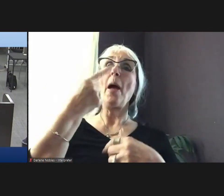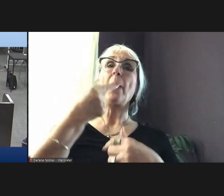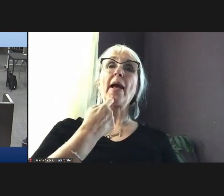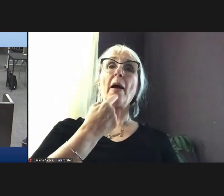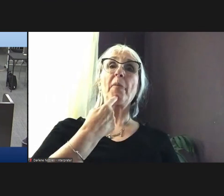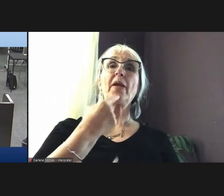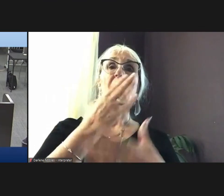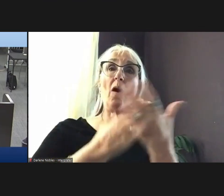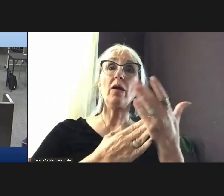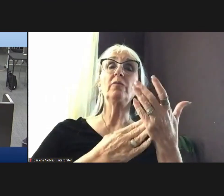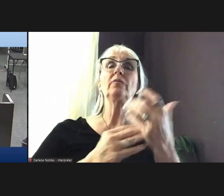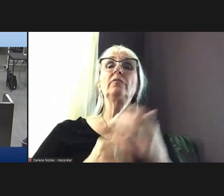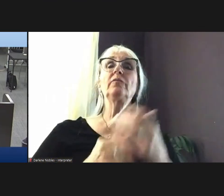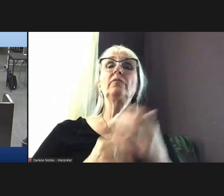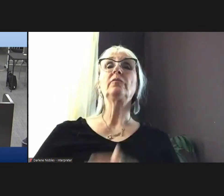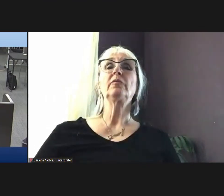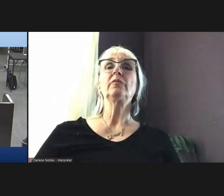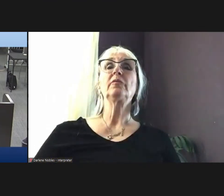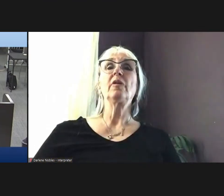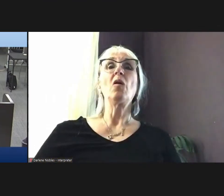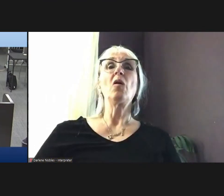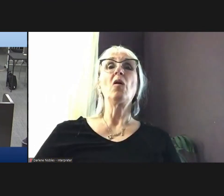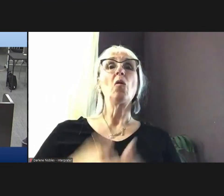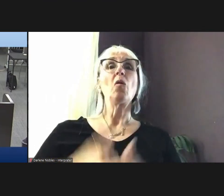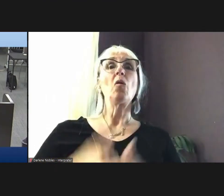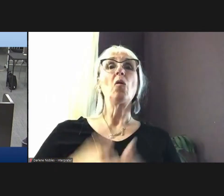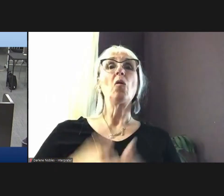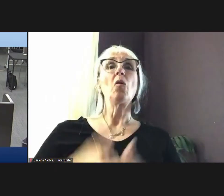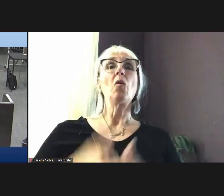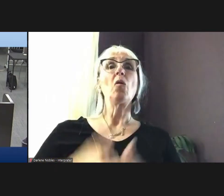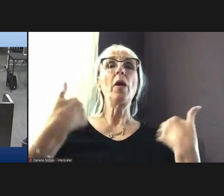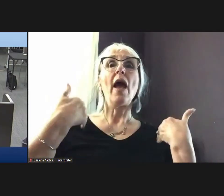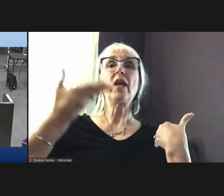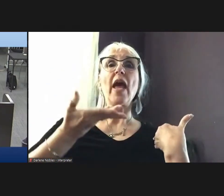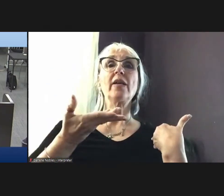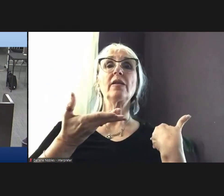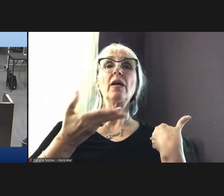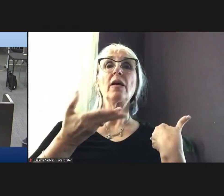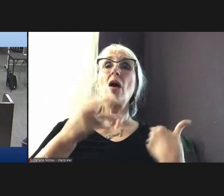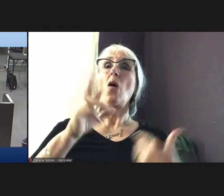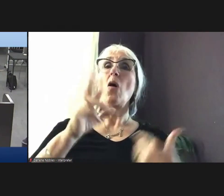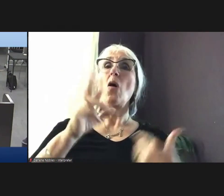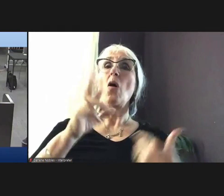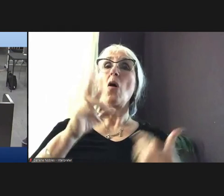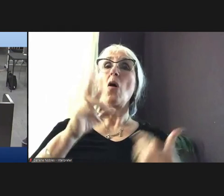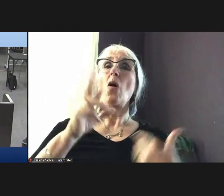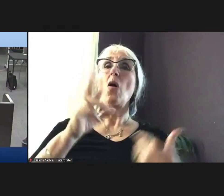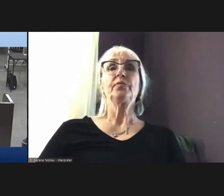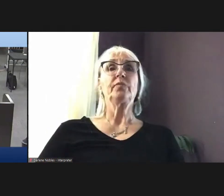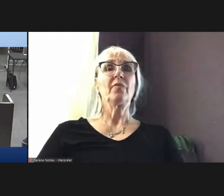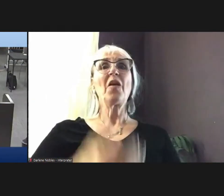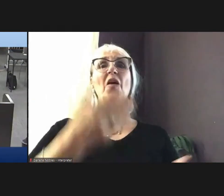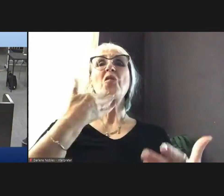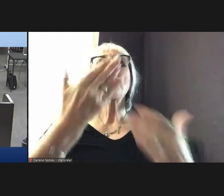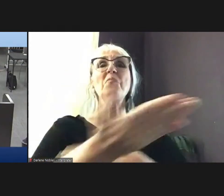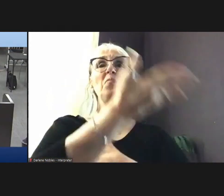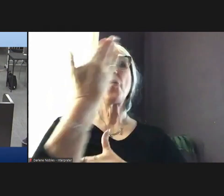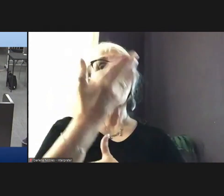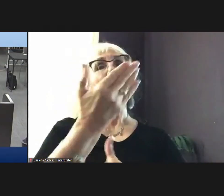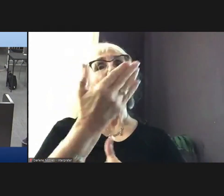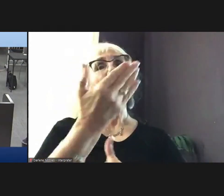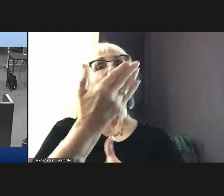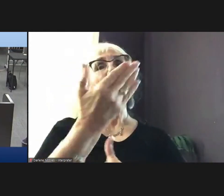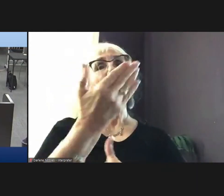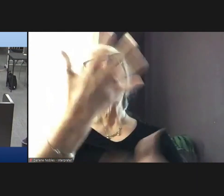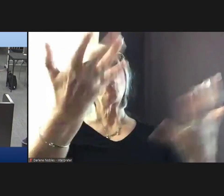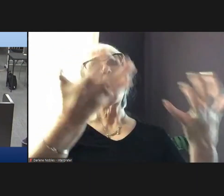do have a guest here, but Reagan, did we have anybody else that wanted to call in? Okay. All right, good morning, sir. If you'll introduce yourself, give your